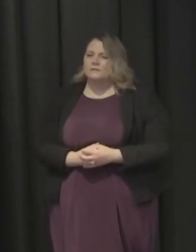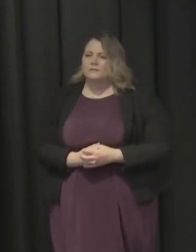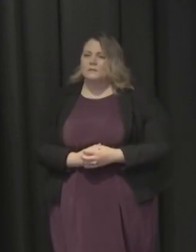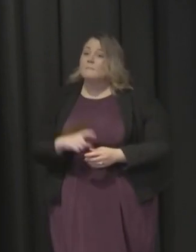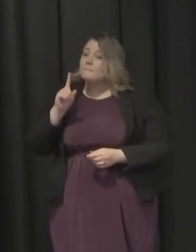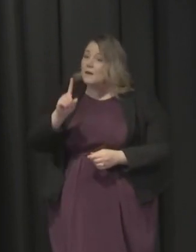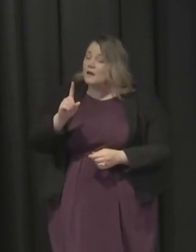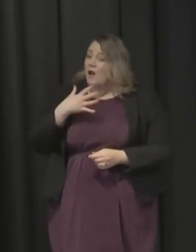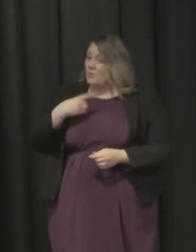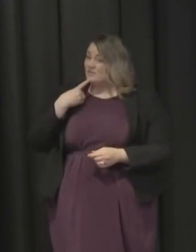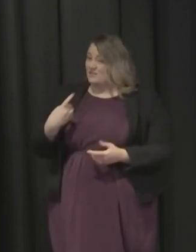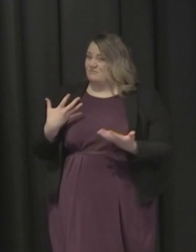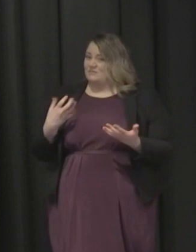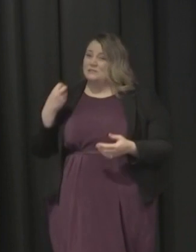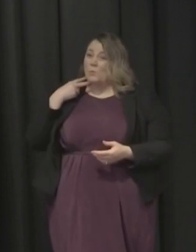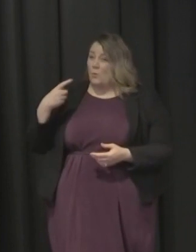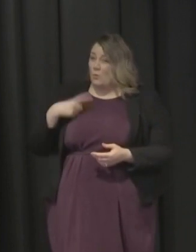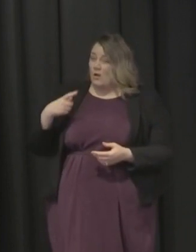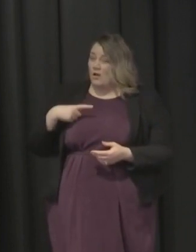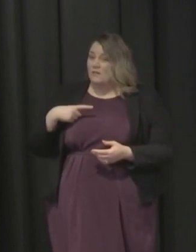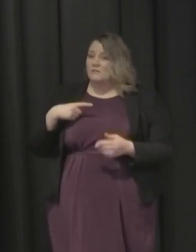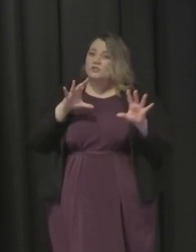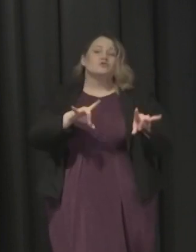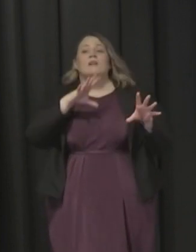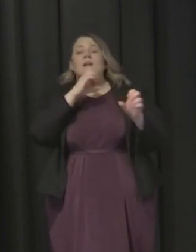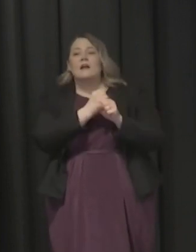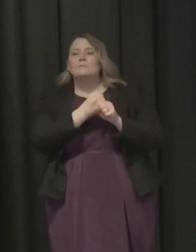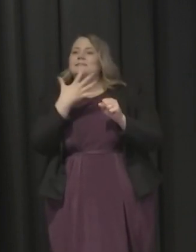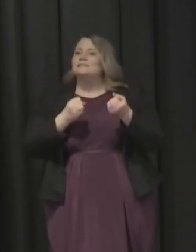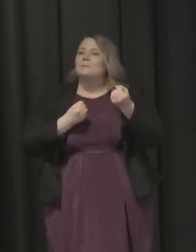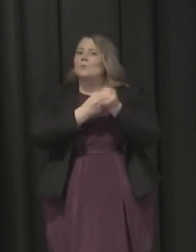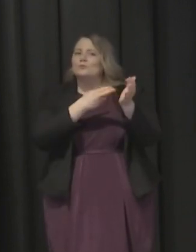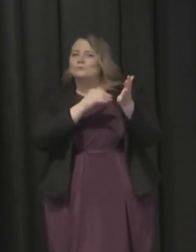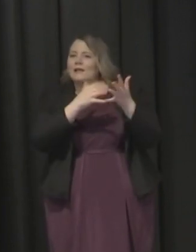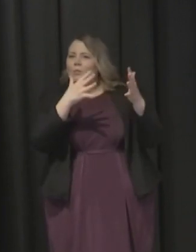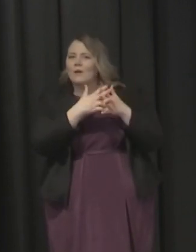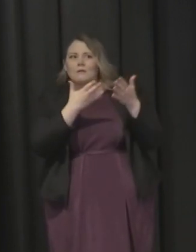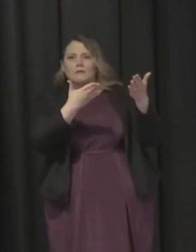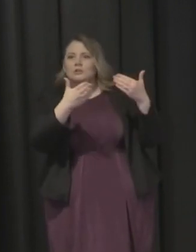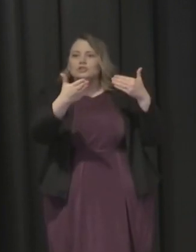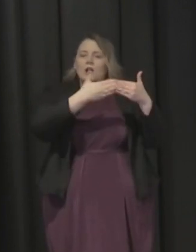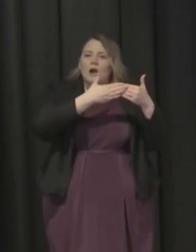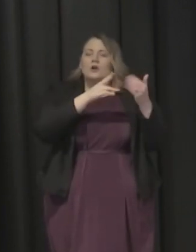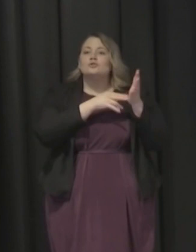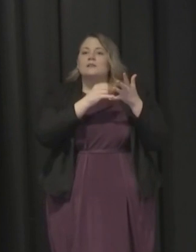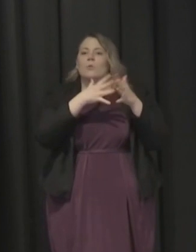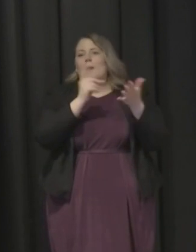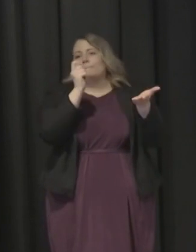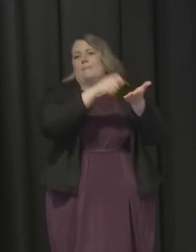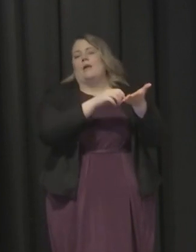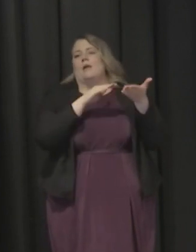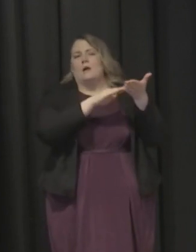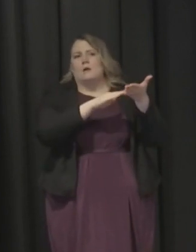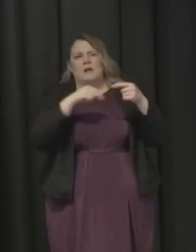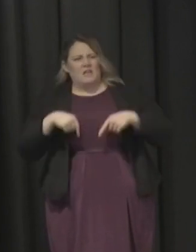have stepped in, quite frankly, the prevalence of the coronavirus throughout the community would